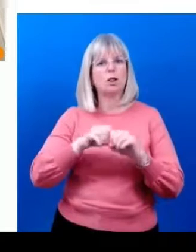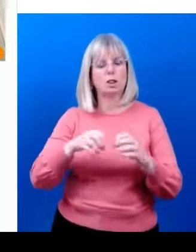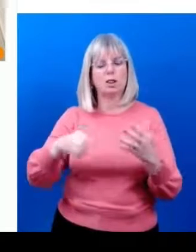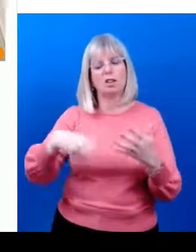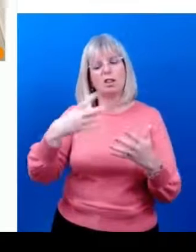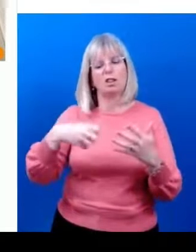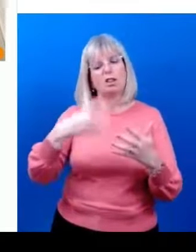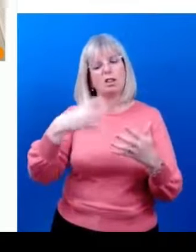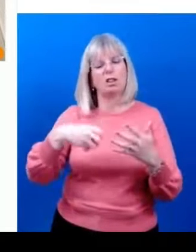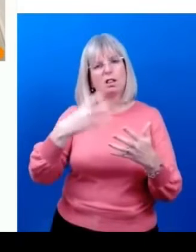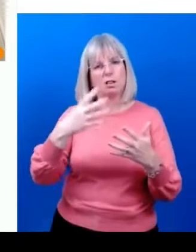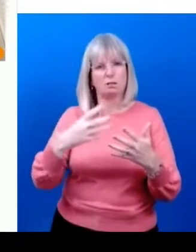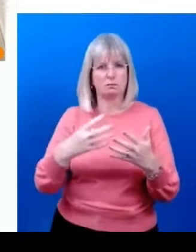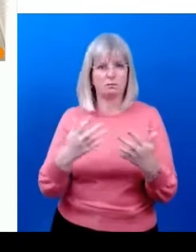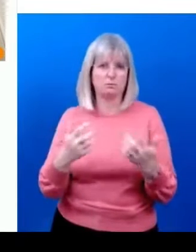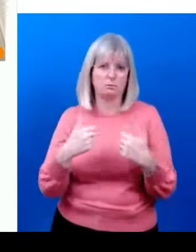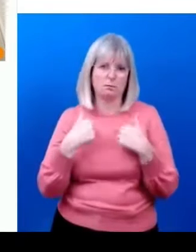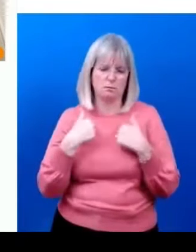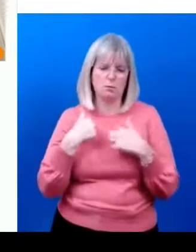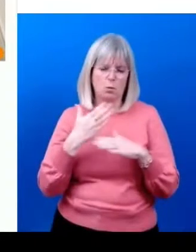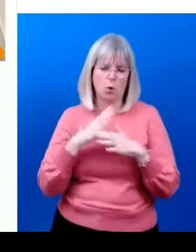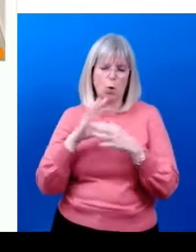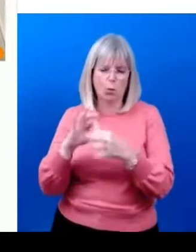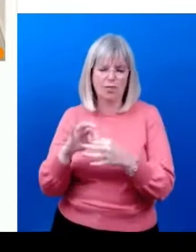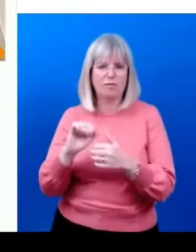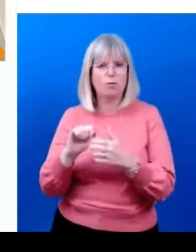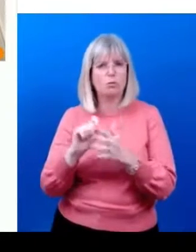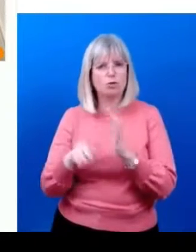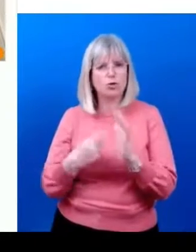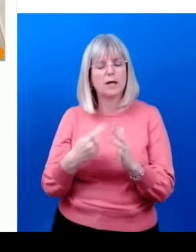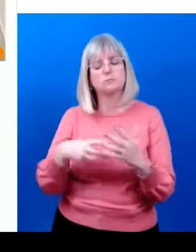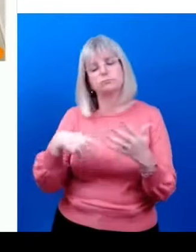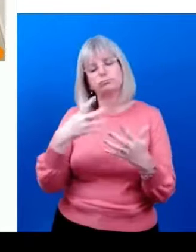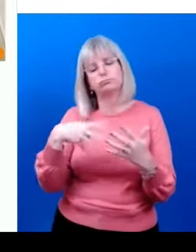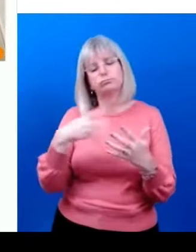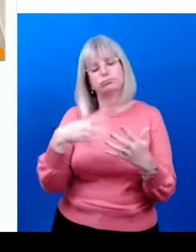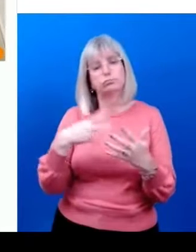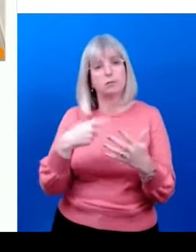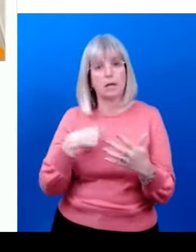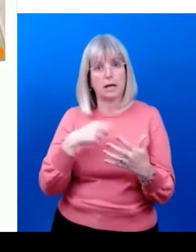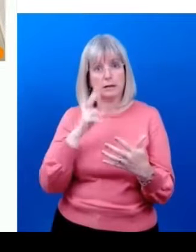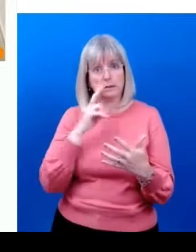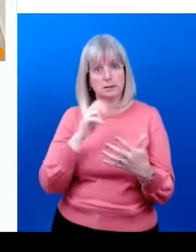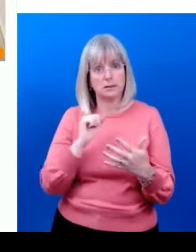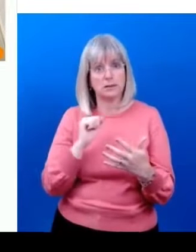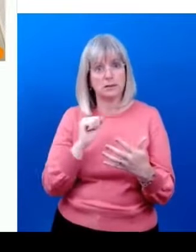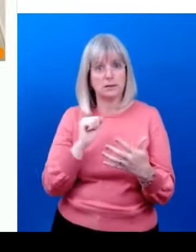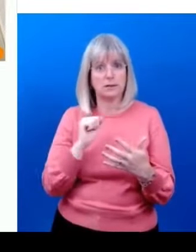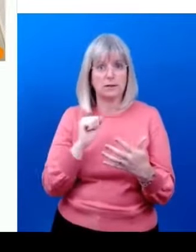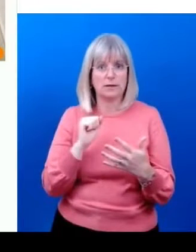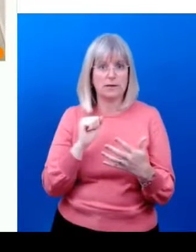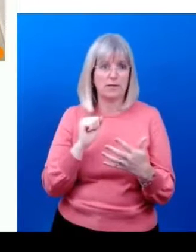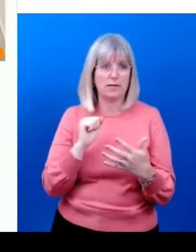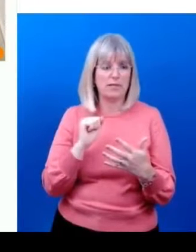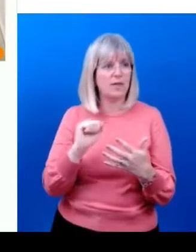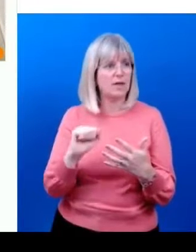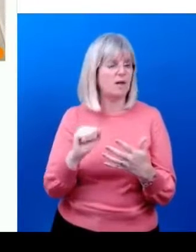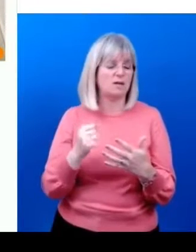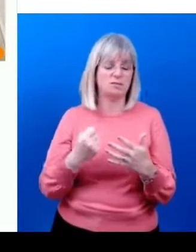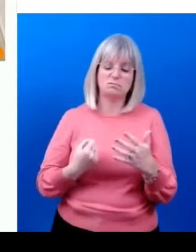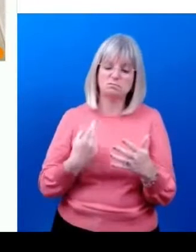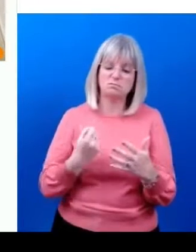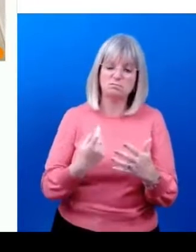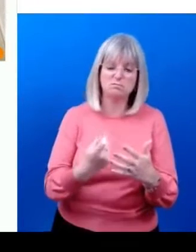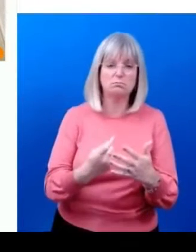in terms of projects. And I see that some of the activities that I've been doing over the last couple of years with Neil and